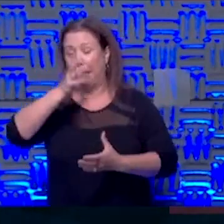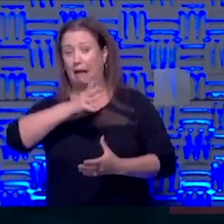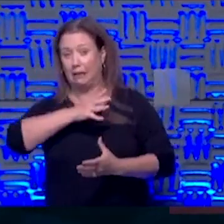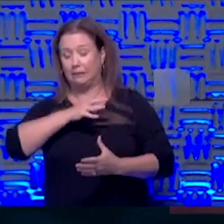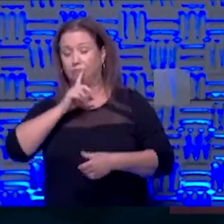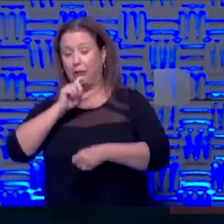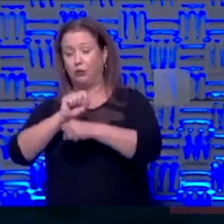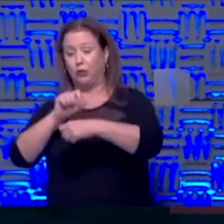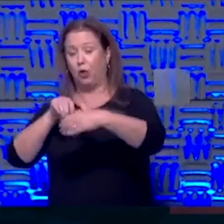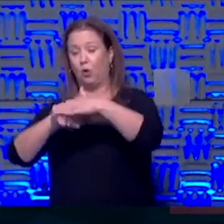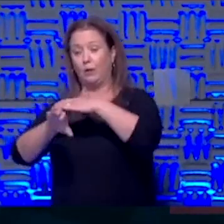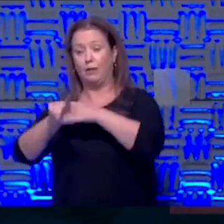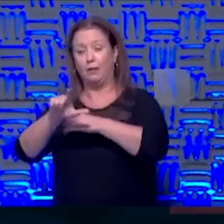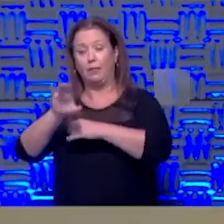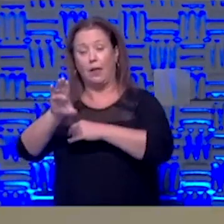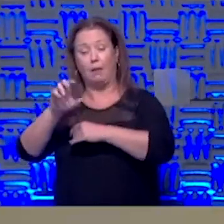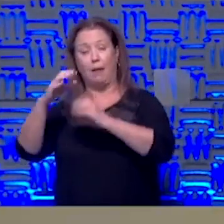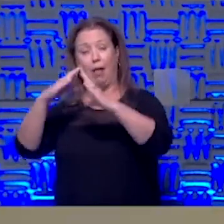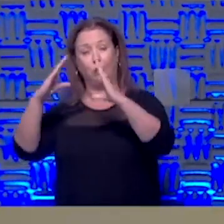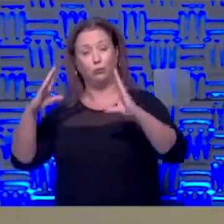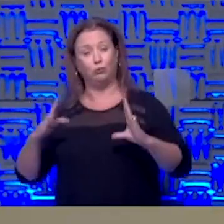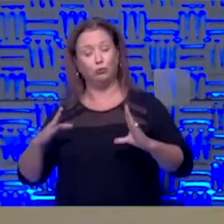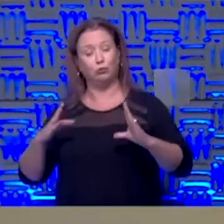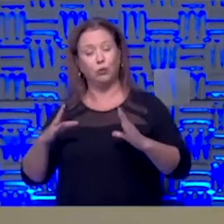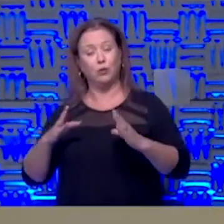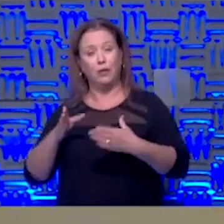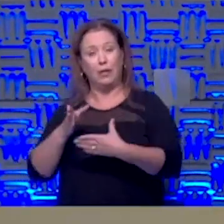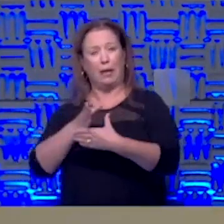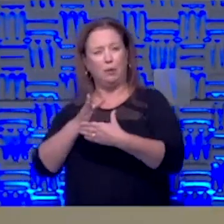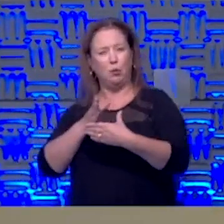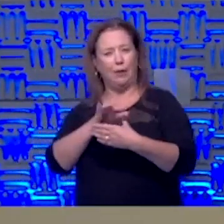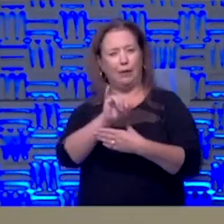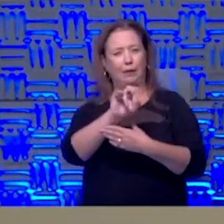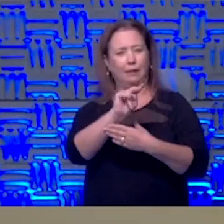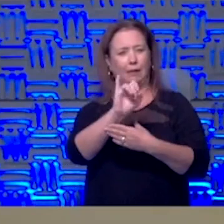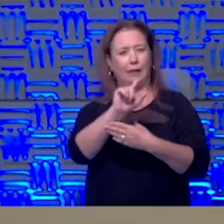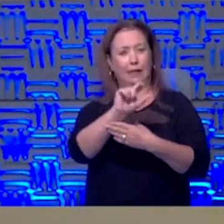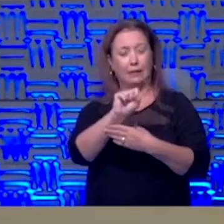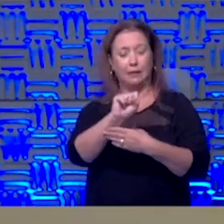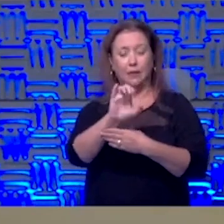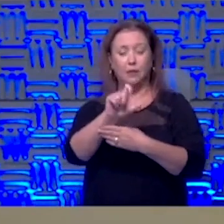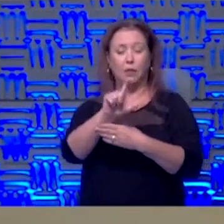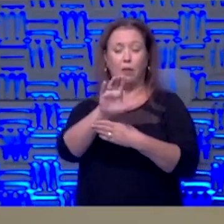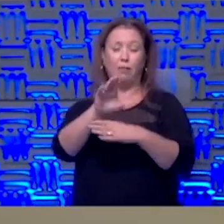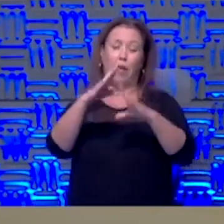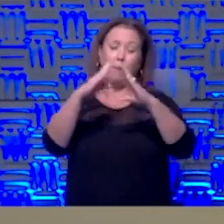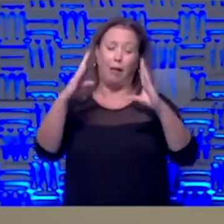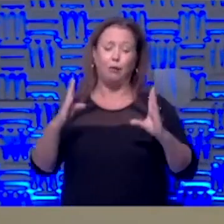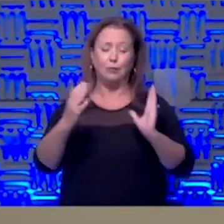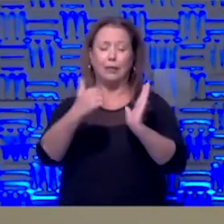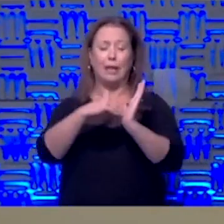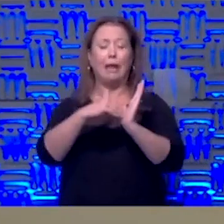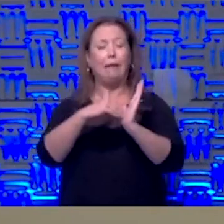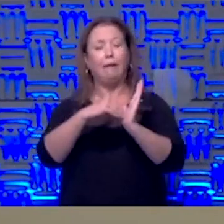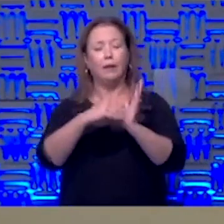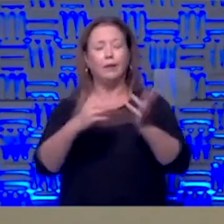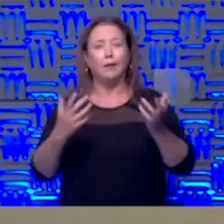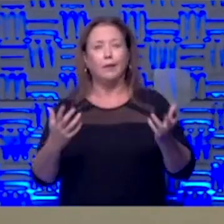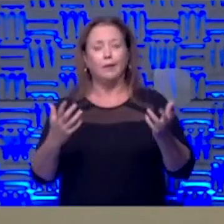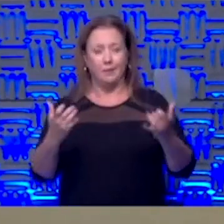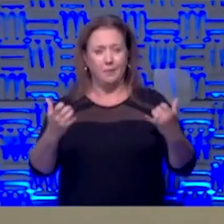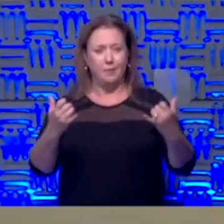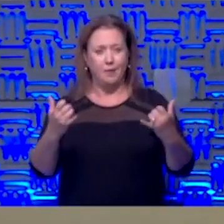into the clubhouse themselves between innings. So in the clubhouse itself, again, we're